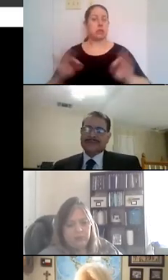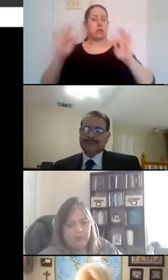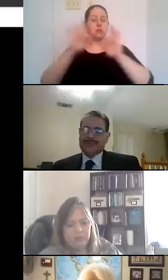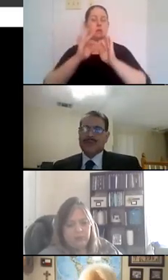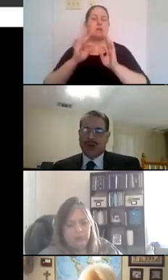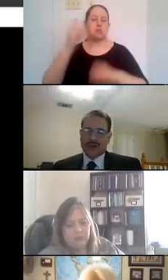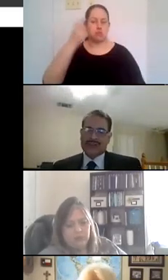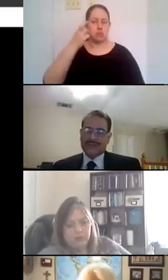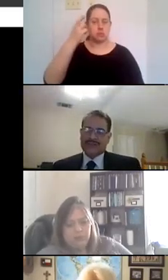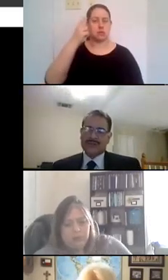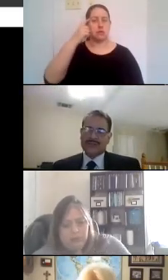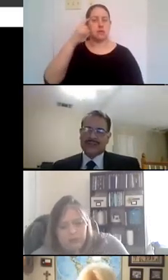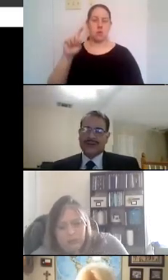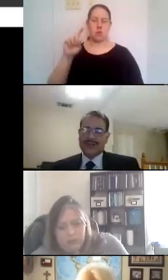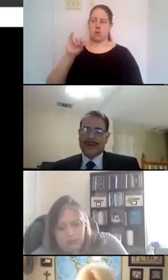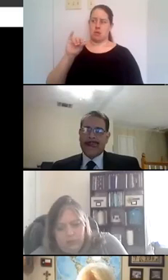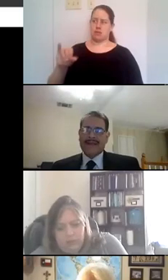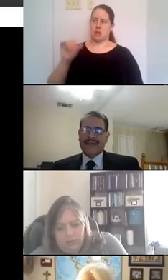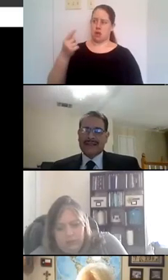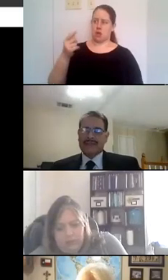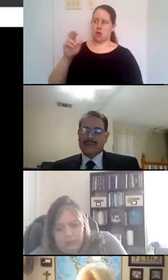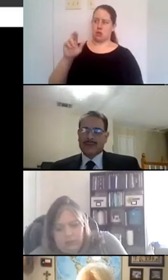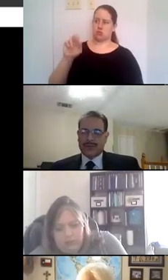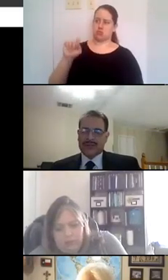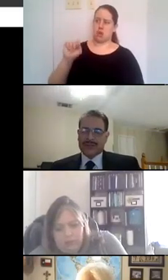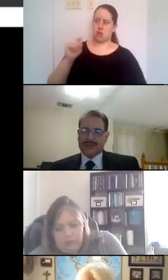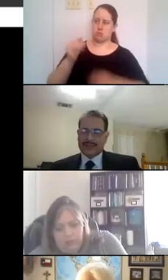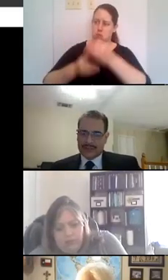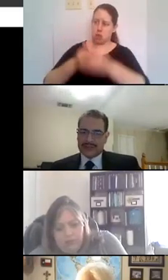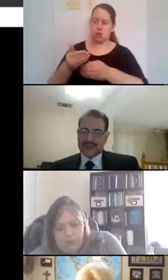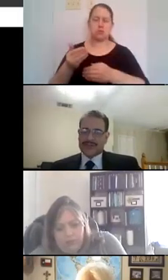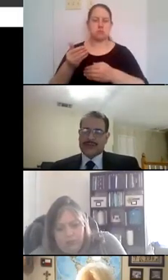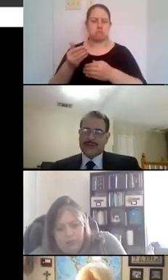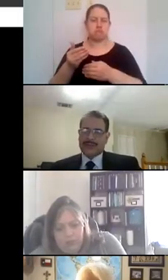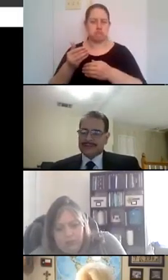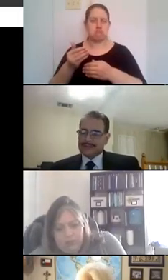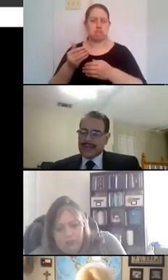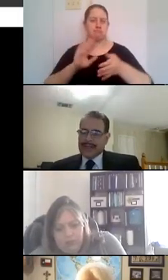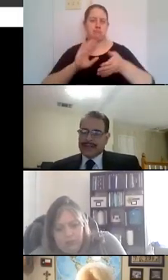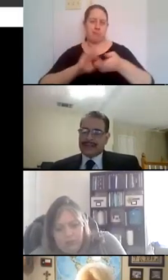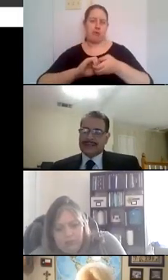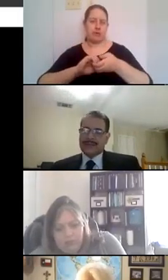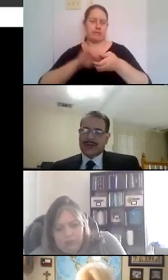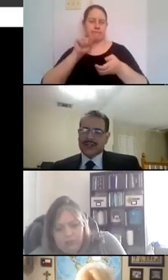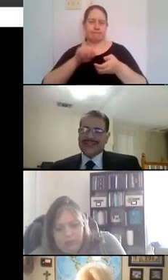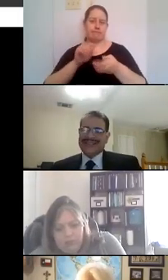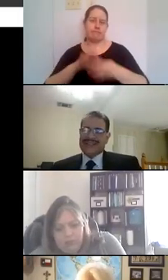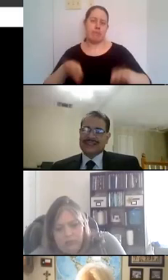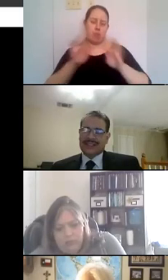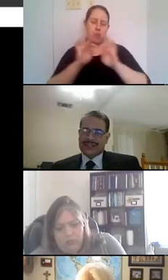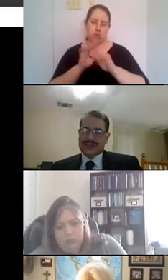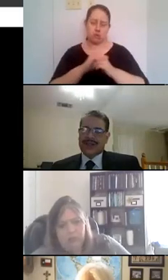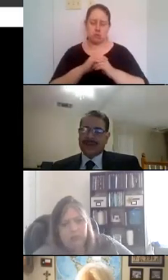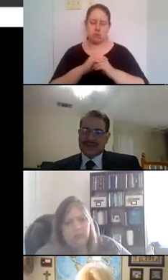the progress of this particular grant is the partnerships, like Richard spoke about. Partnering